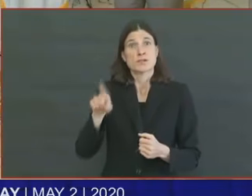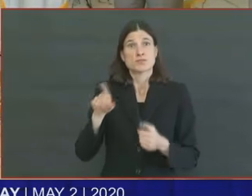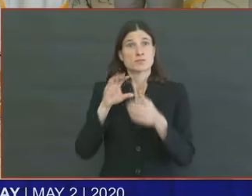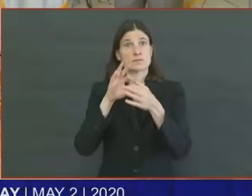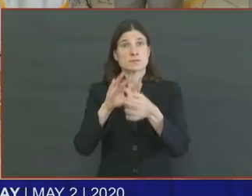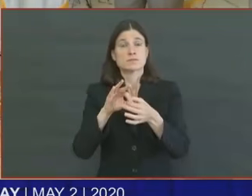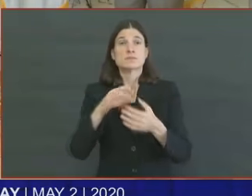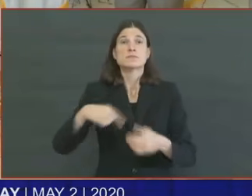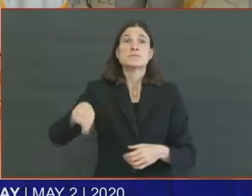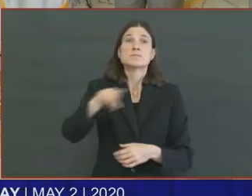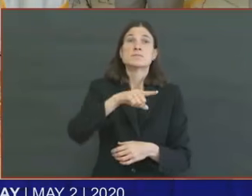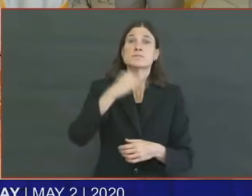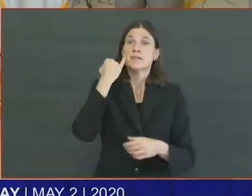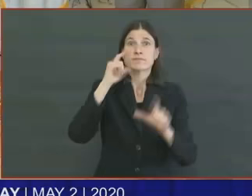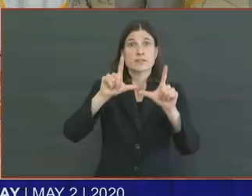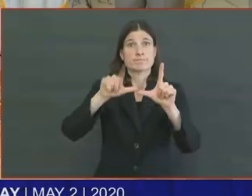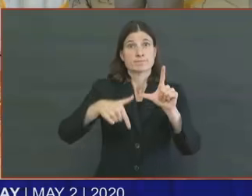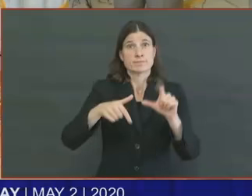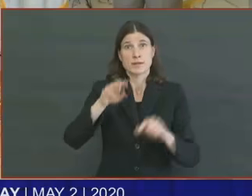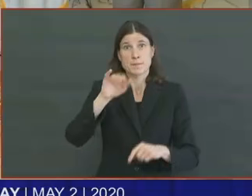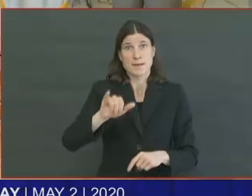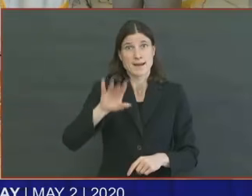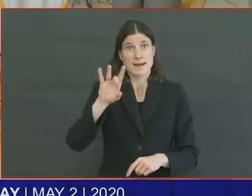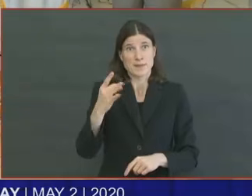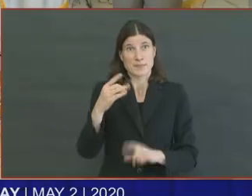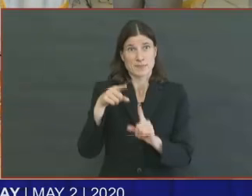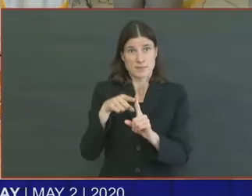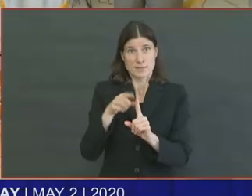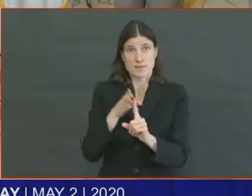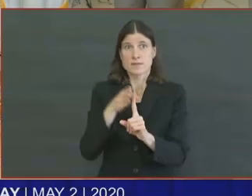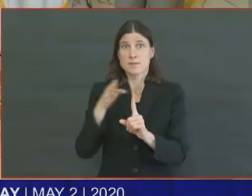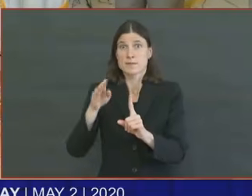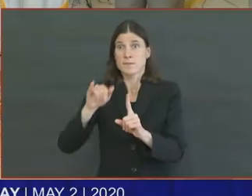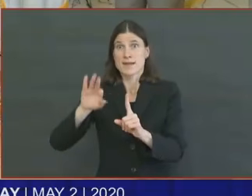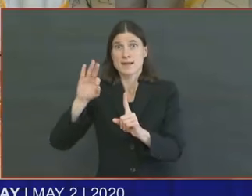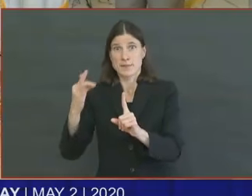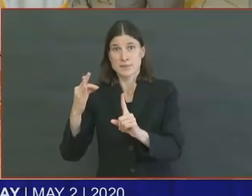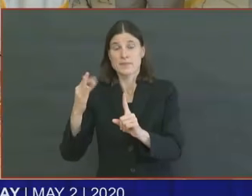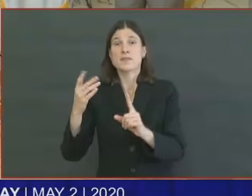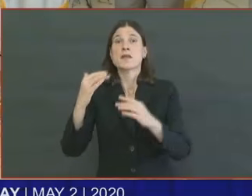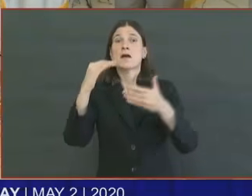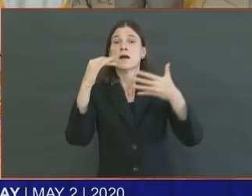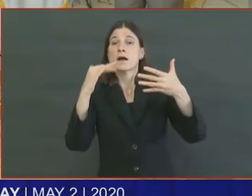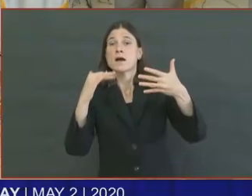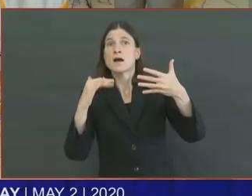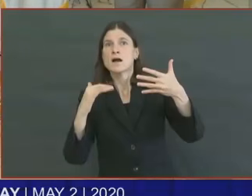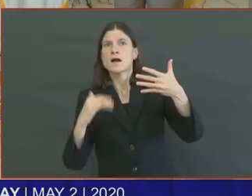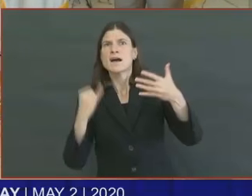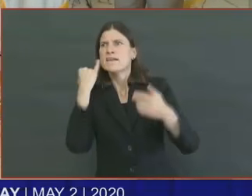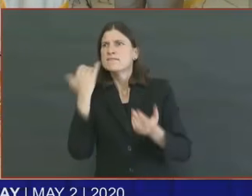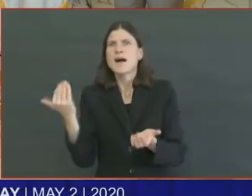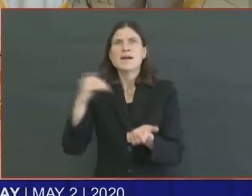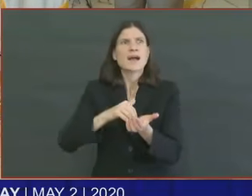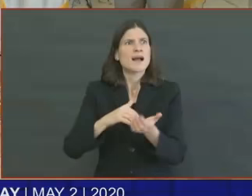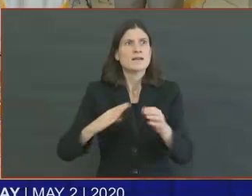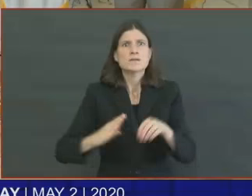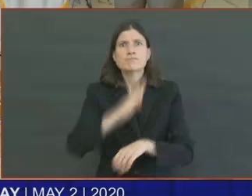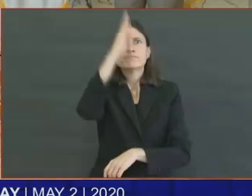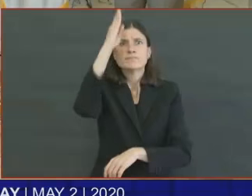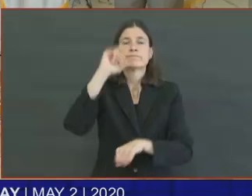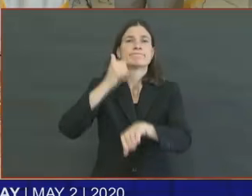lifted, compliance will be more difficult the second time around? I certainly think about that, Brian. You